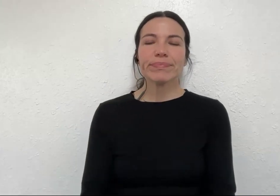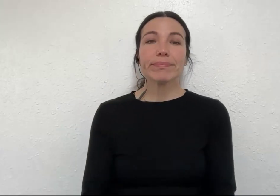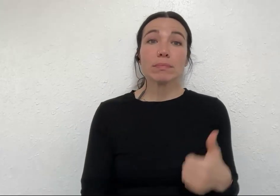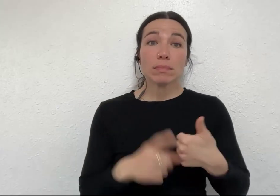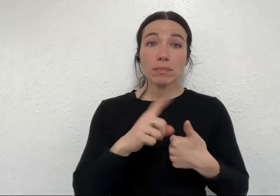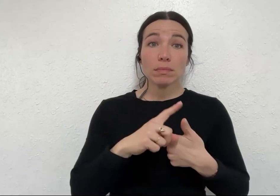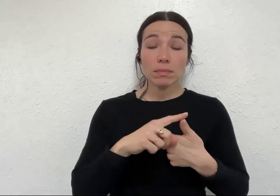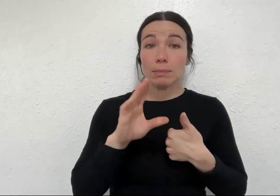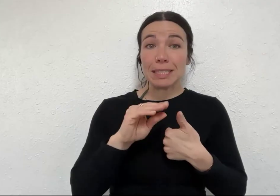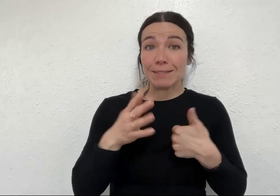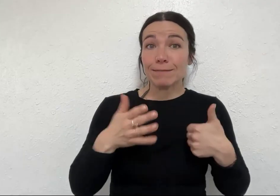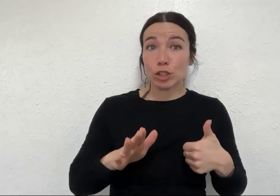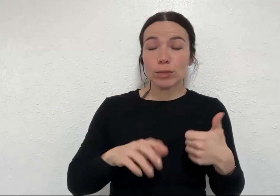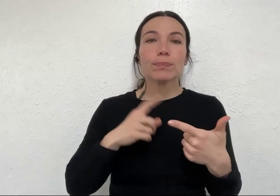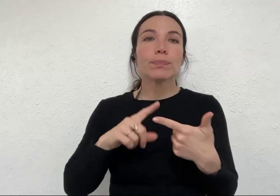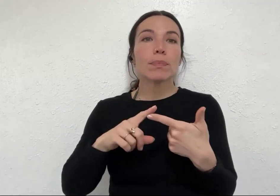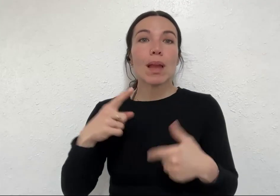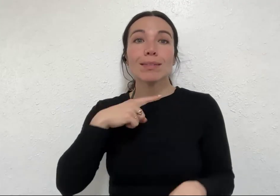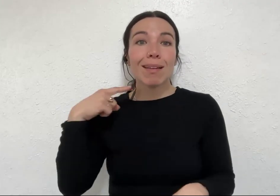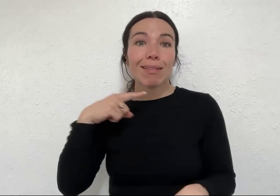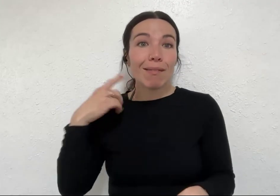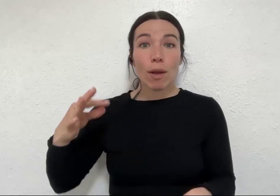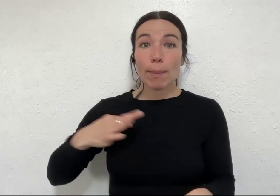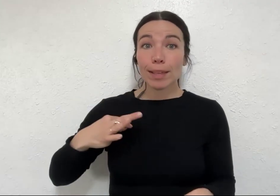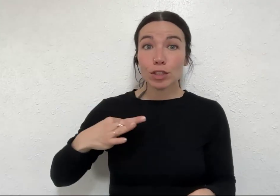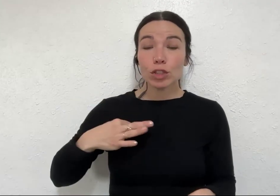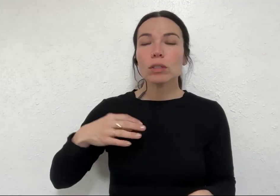application deadline is for RIT is March 1st.